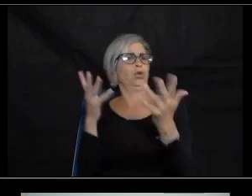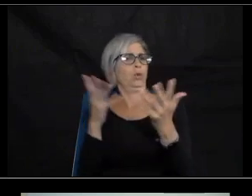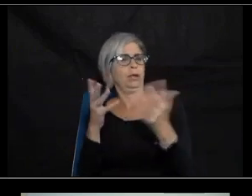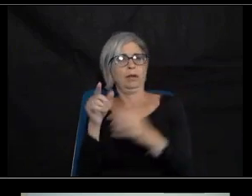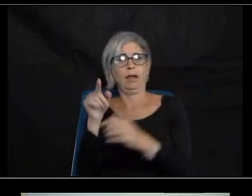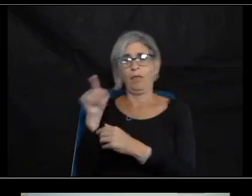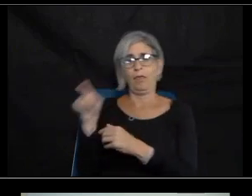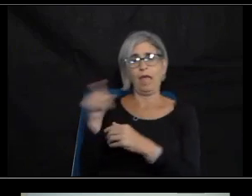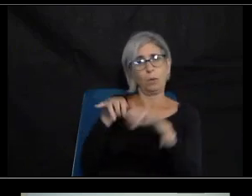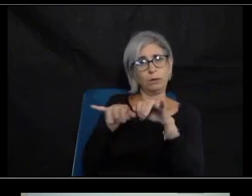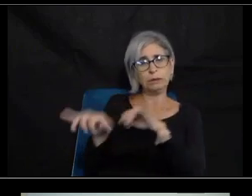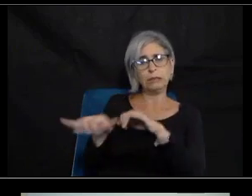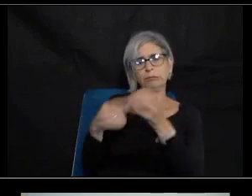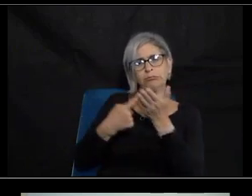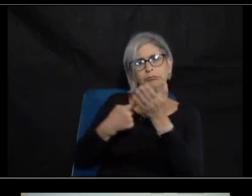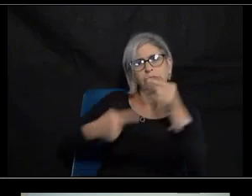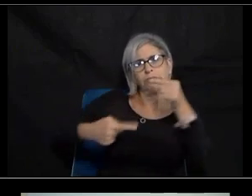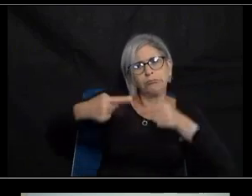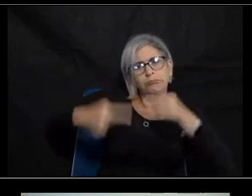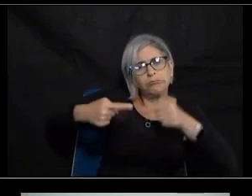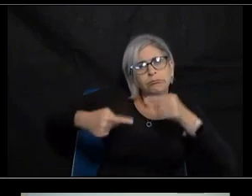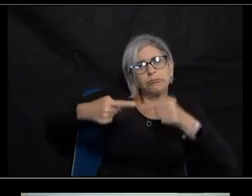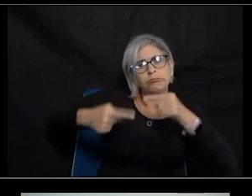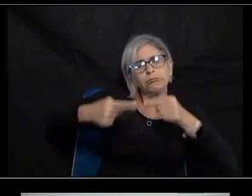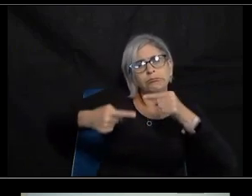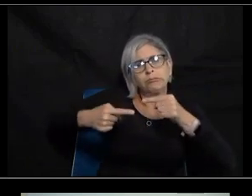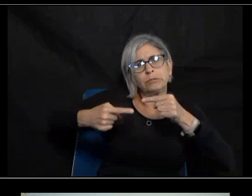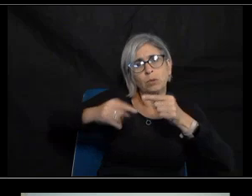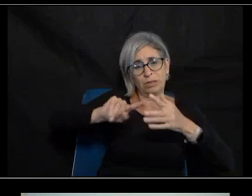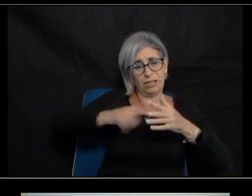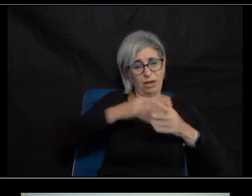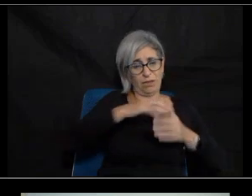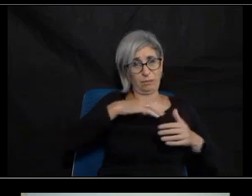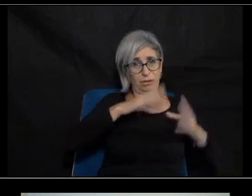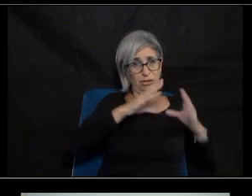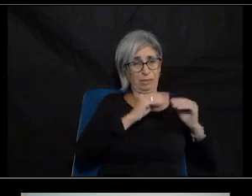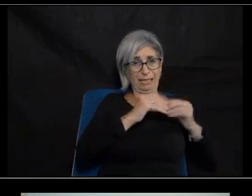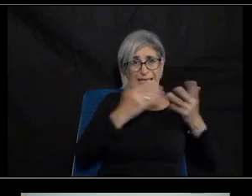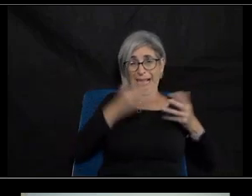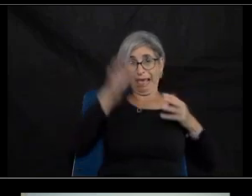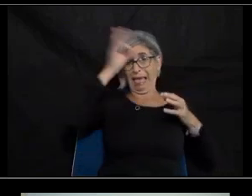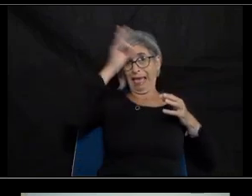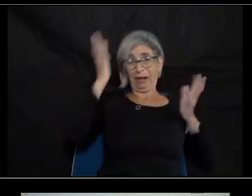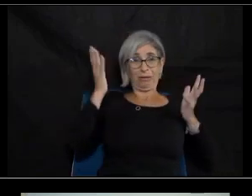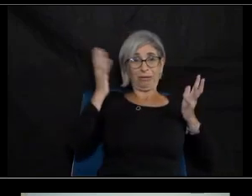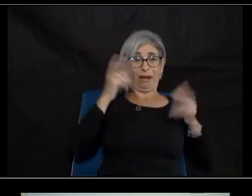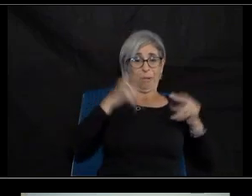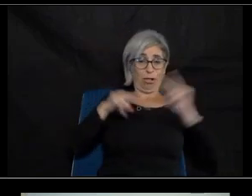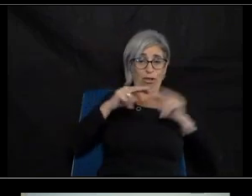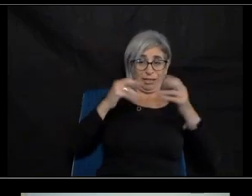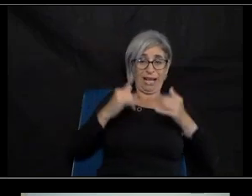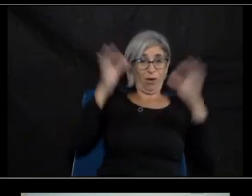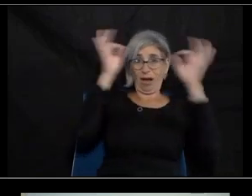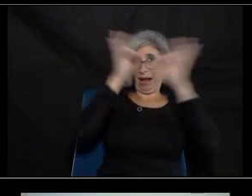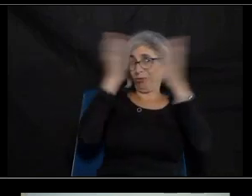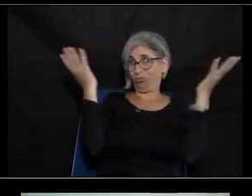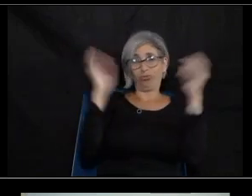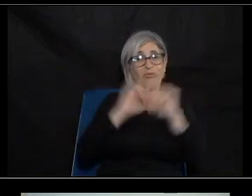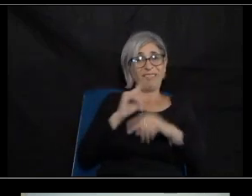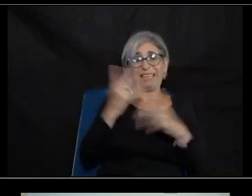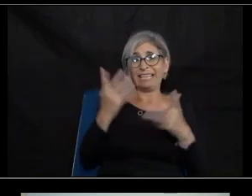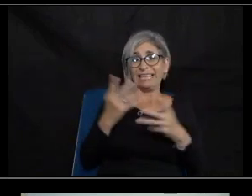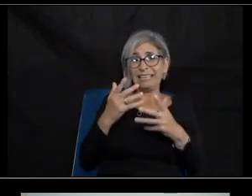They were still debating that when we started our commission meeting, So I don't know. I'm going to go look it up.